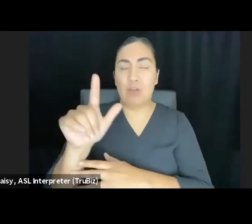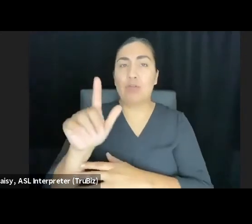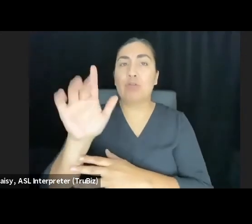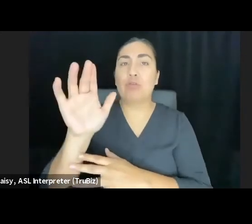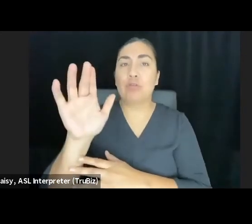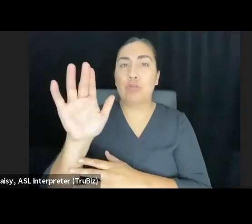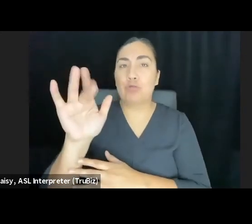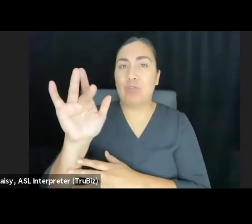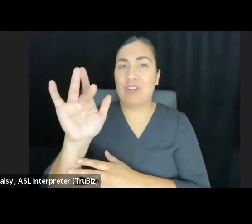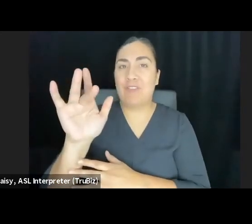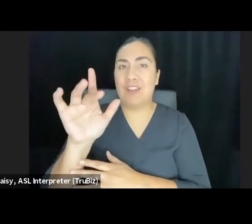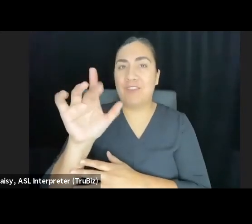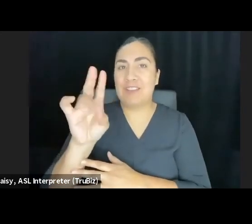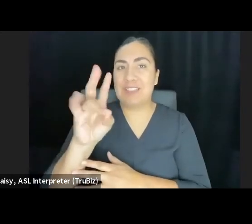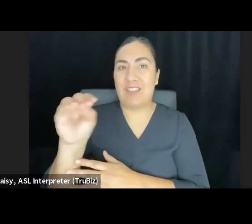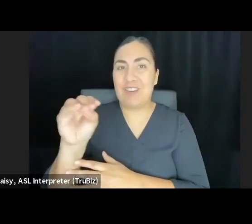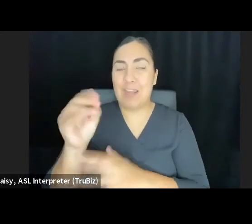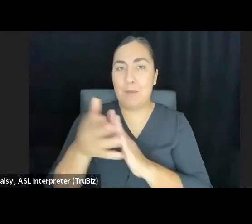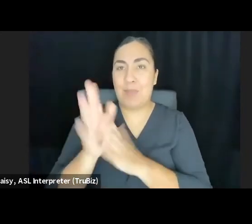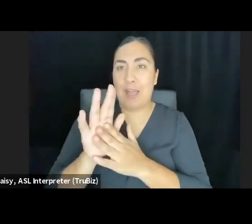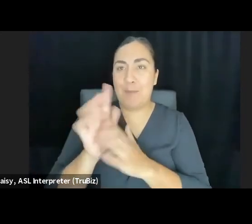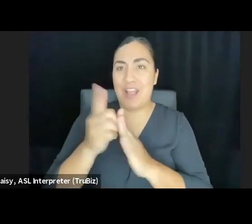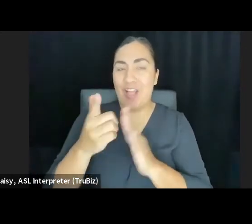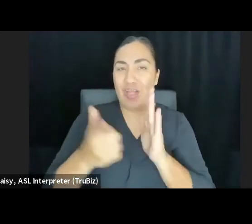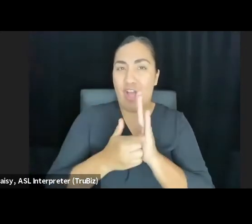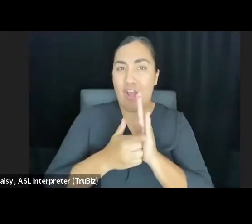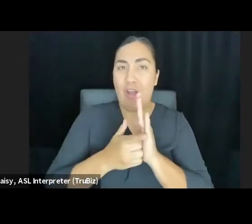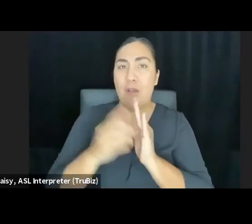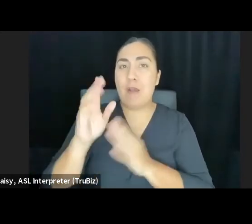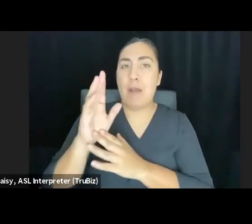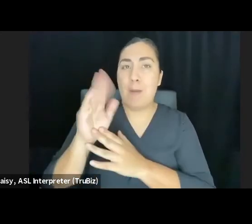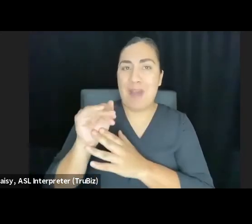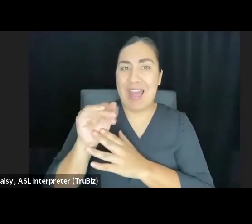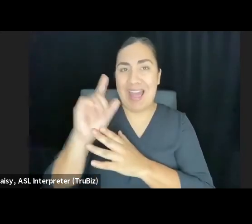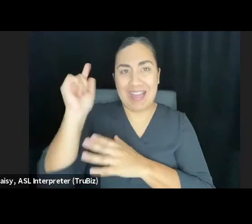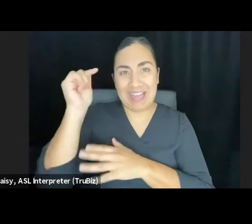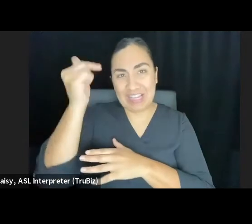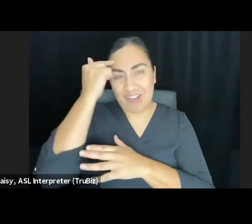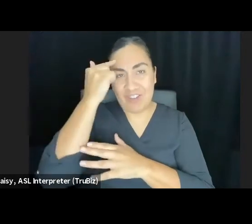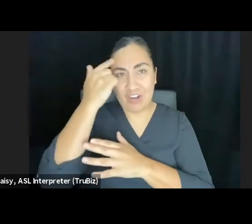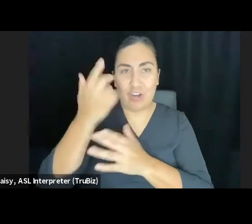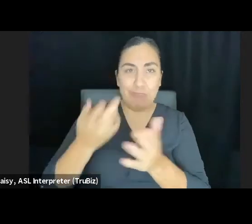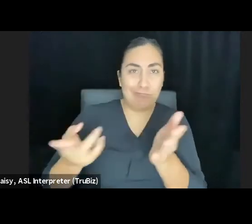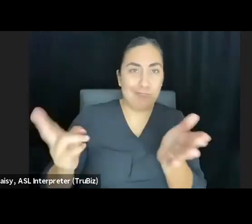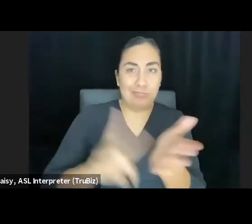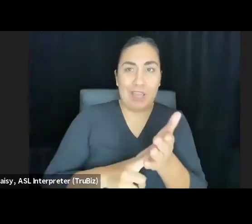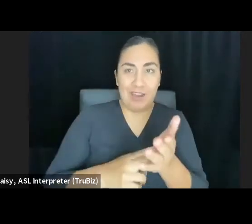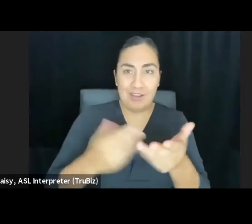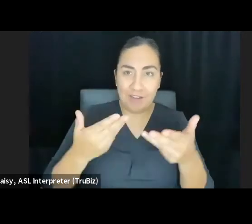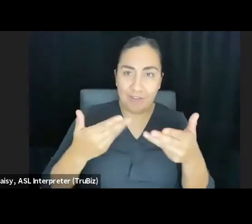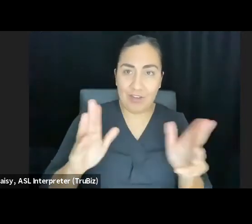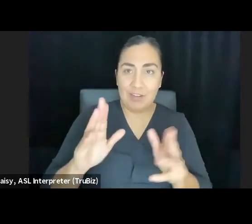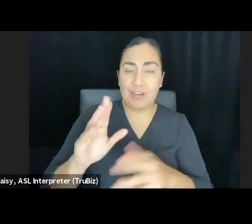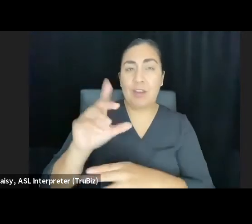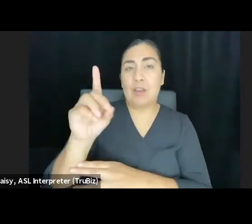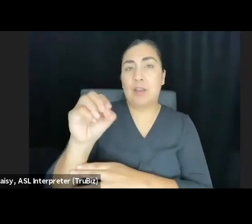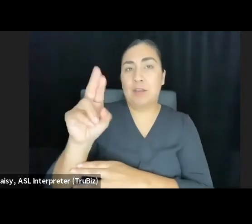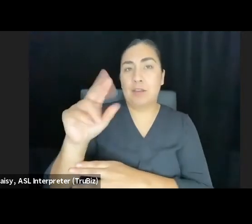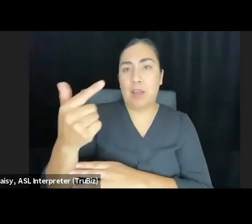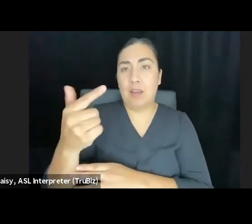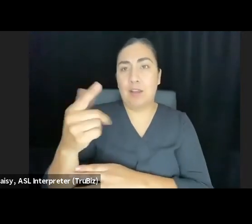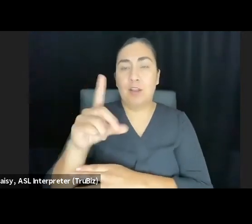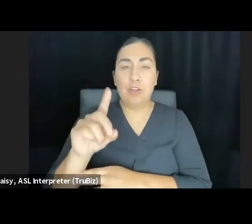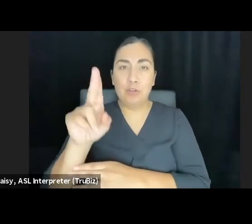signed by Governor Doug Ducey. The study committee created by that law is currently